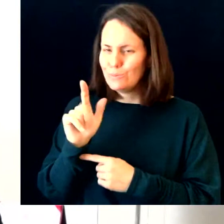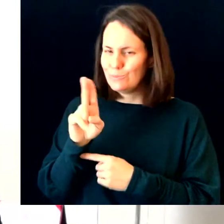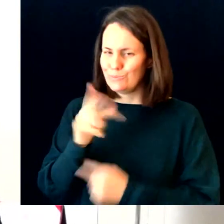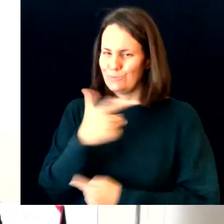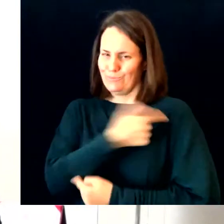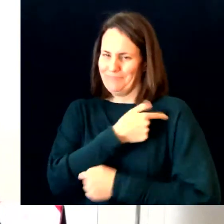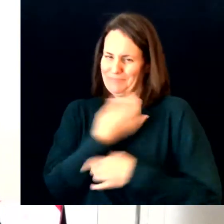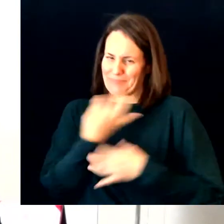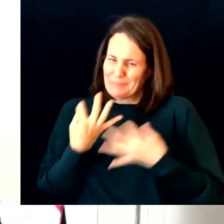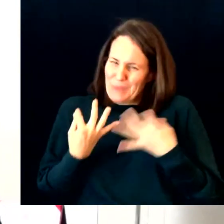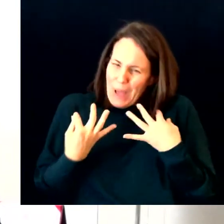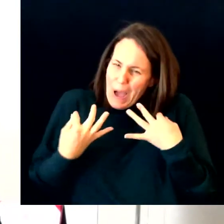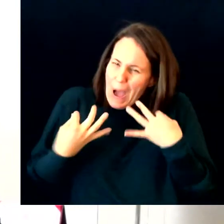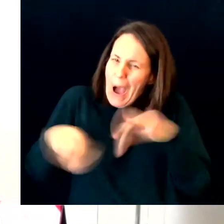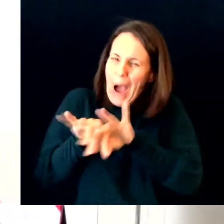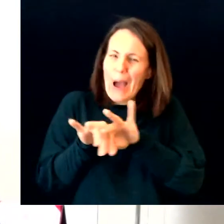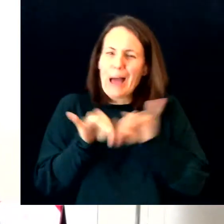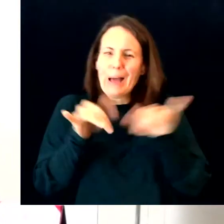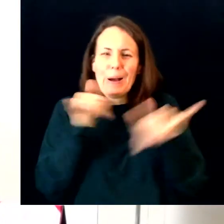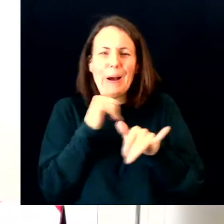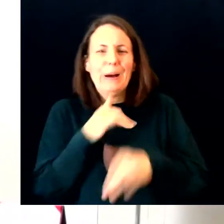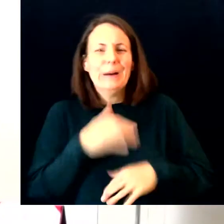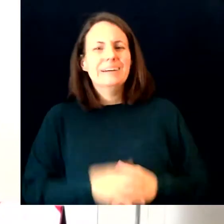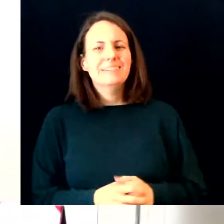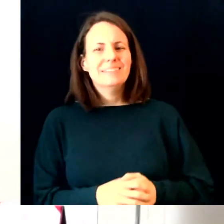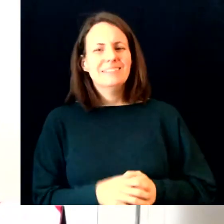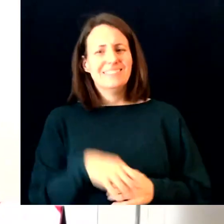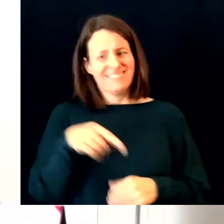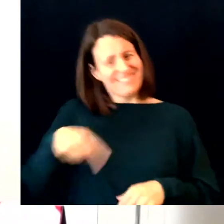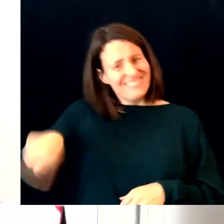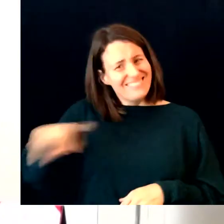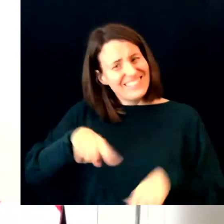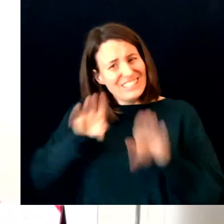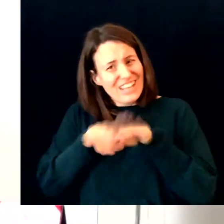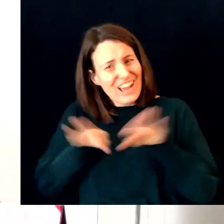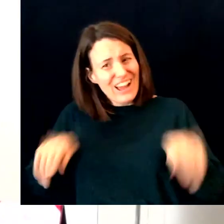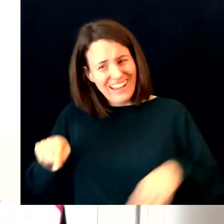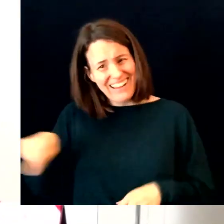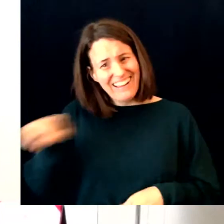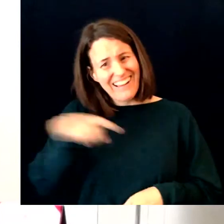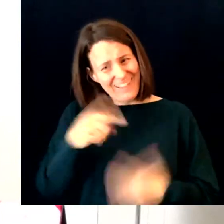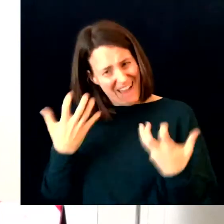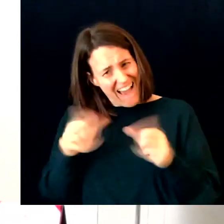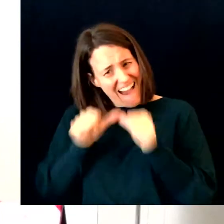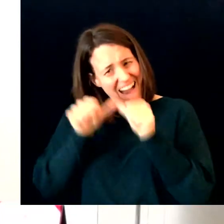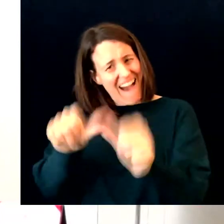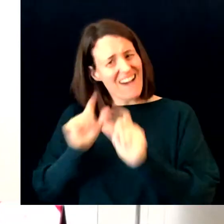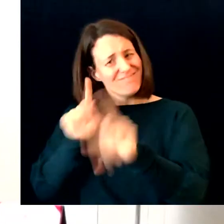able to stay in school and in the classroom. There are many studies that have been showing that